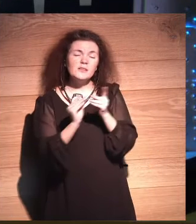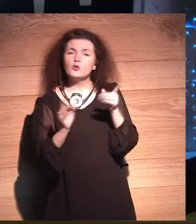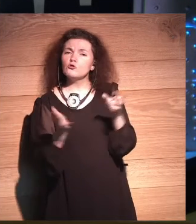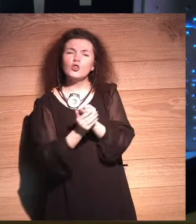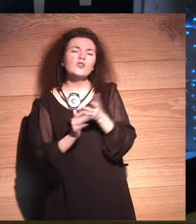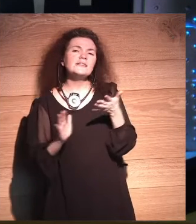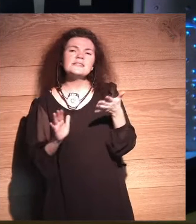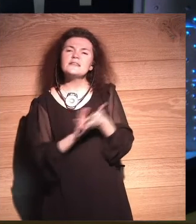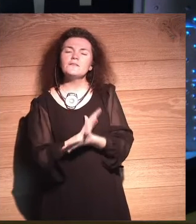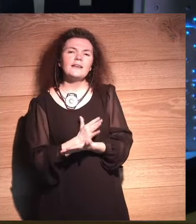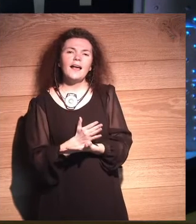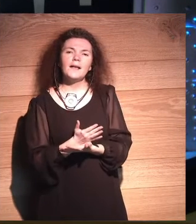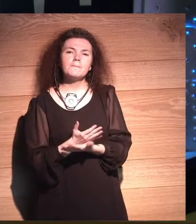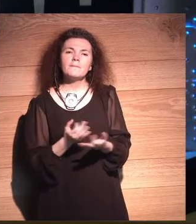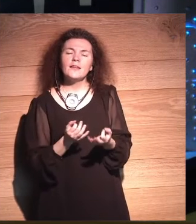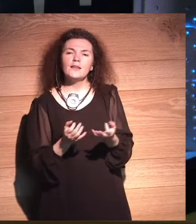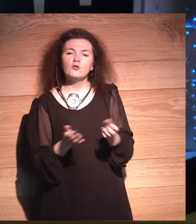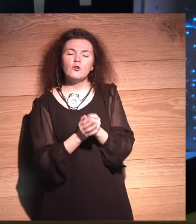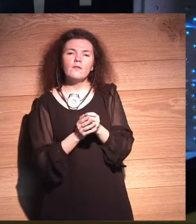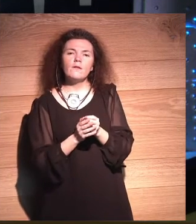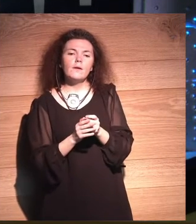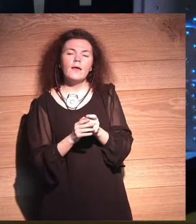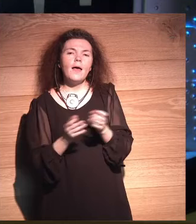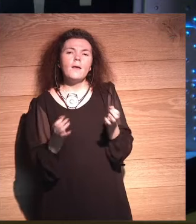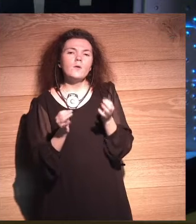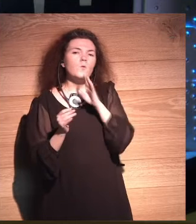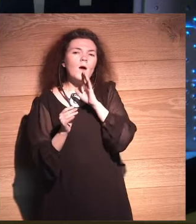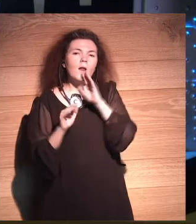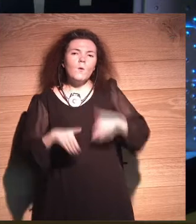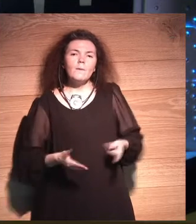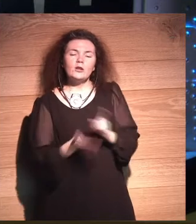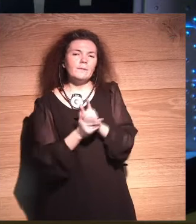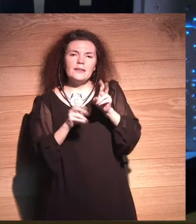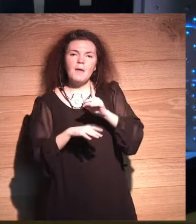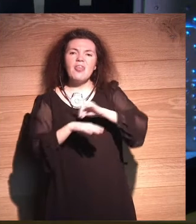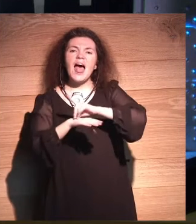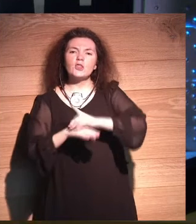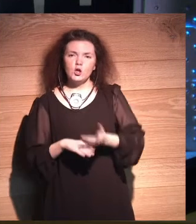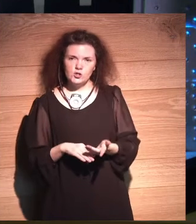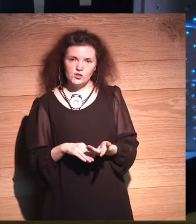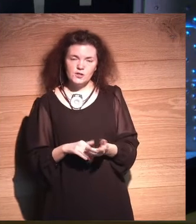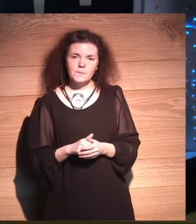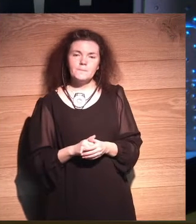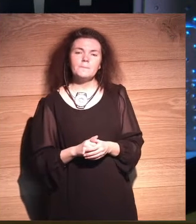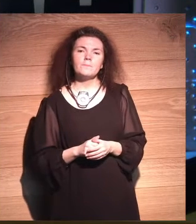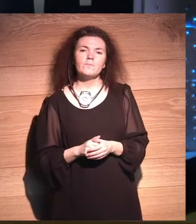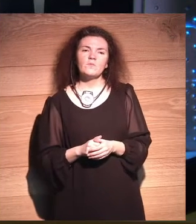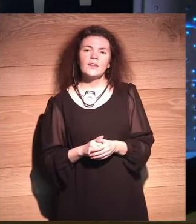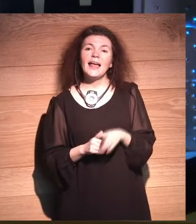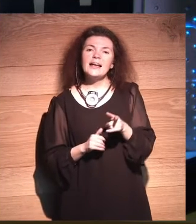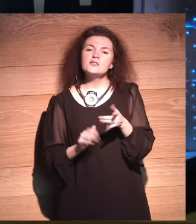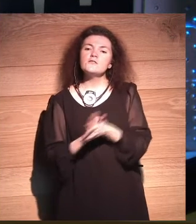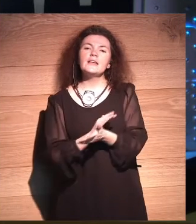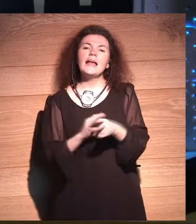the data that comes from us. This is the data that reflects our wisdom, our knowledge, our know-how, that which we might